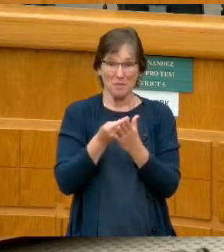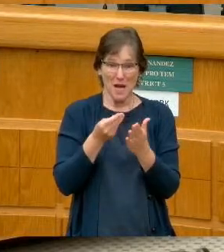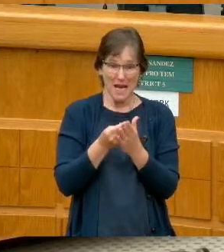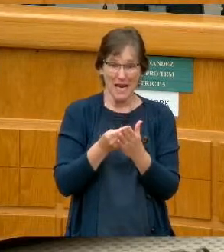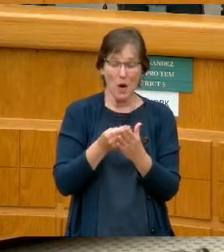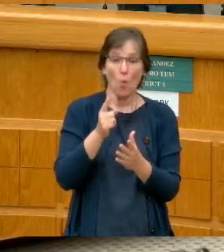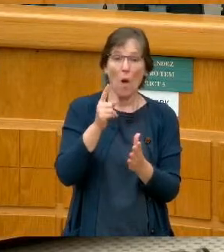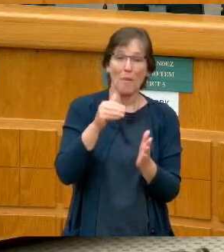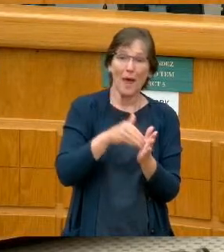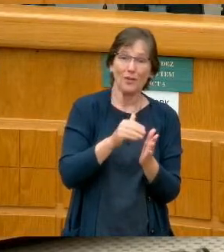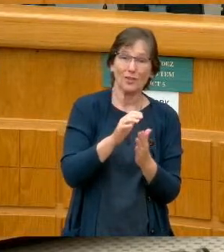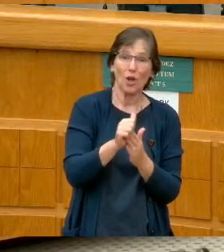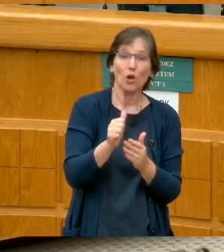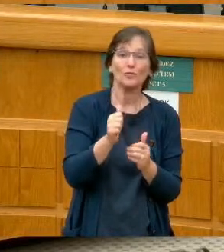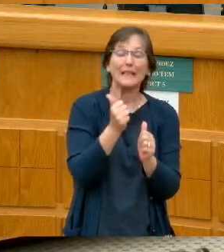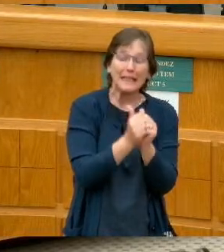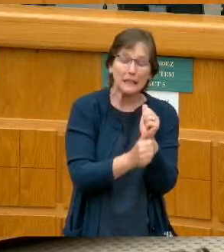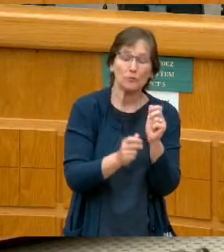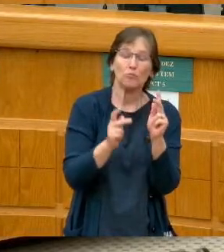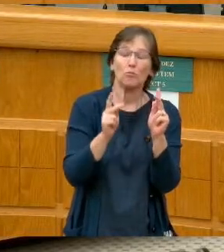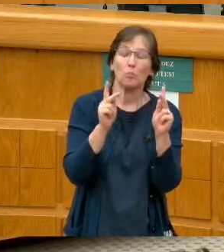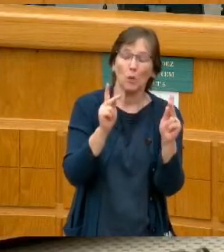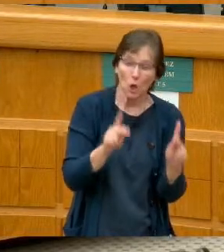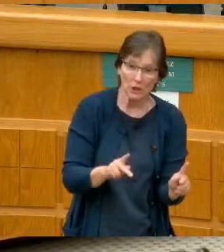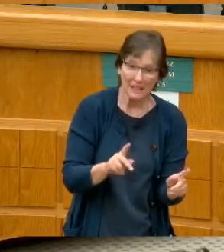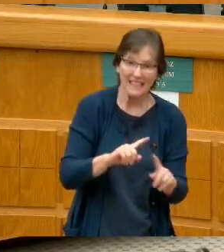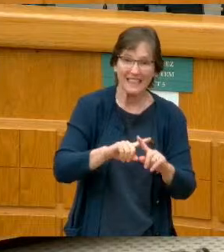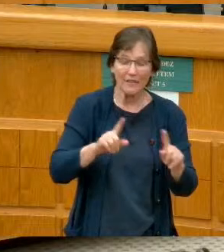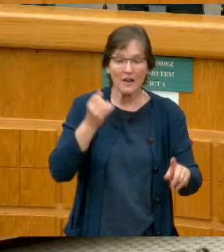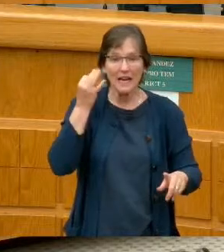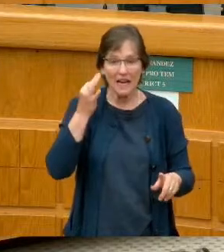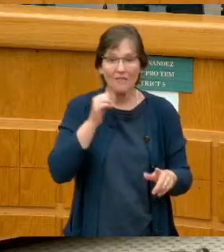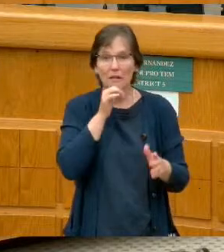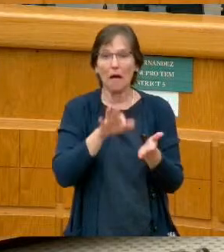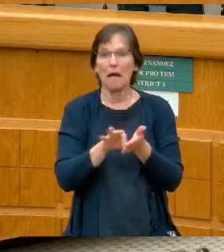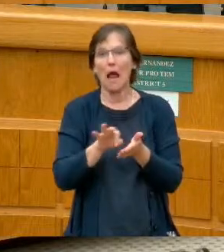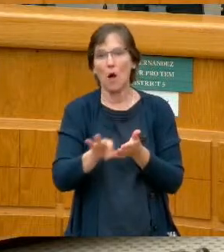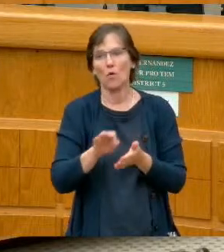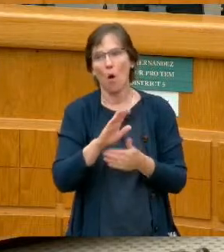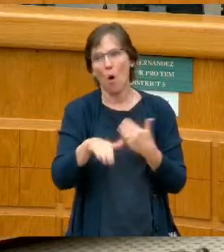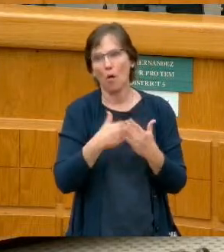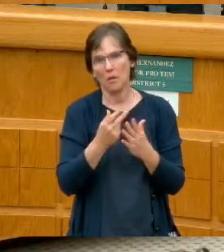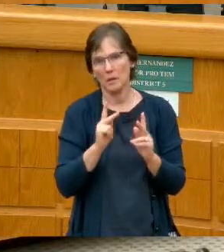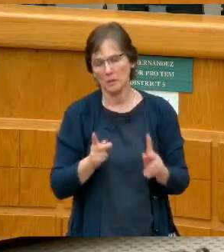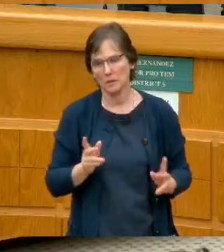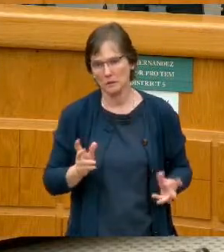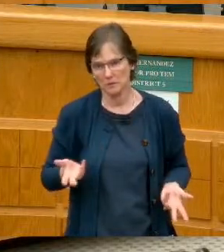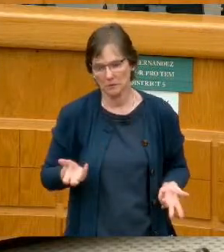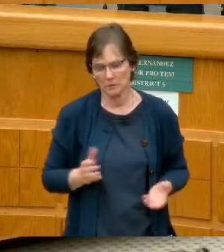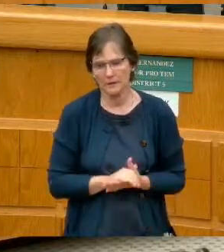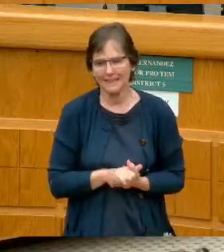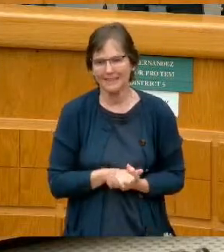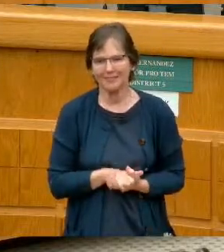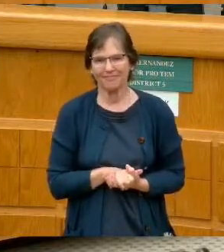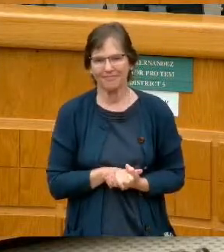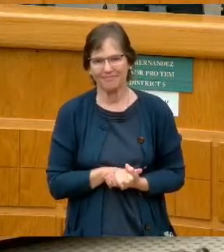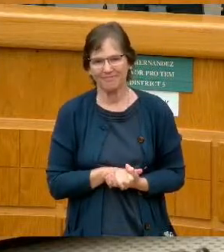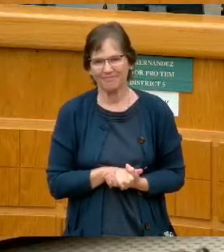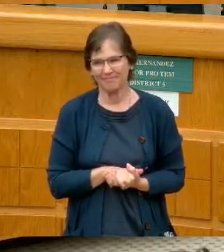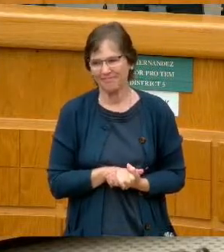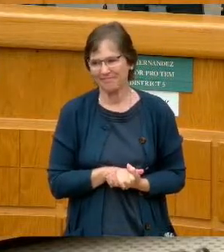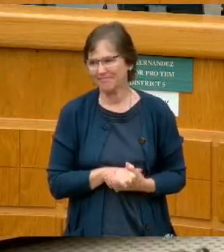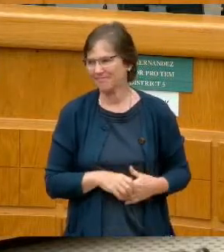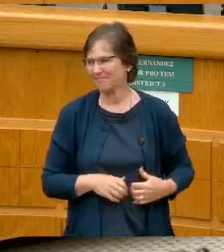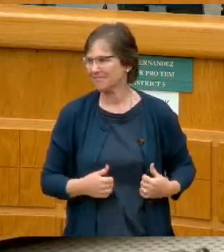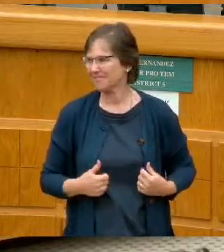dollars over a 10-year period. So, Mr. Zanoni, if you'll come and give us the COVID information.